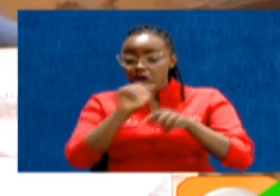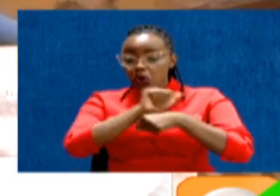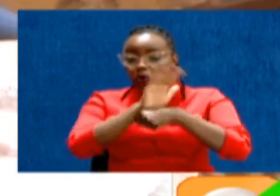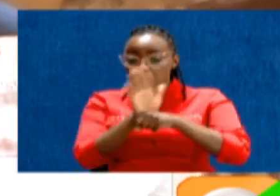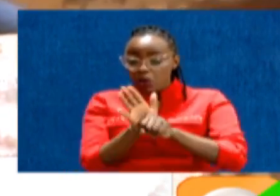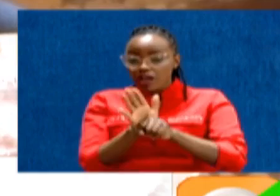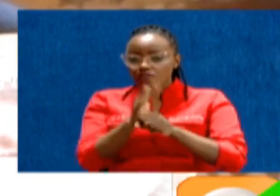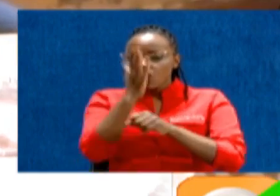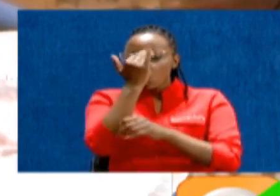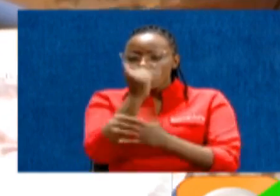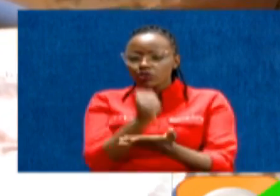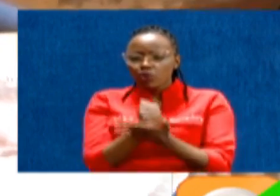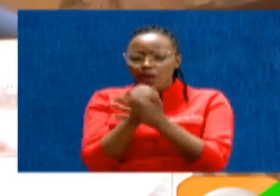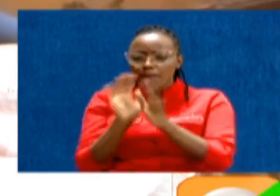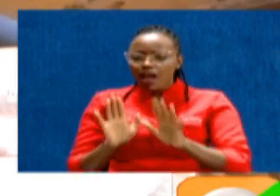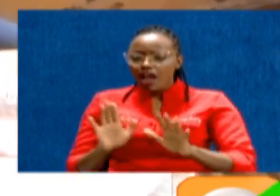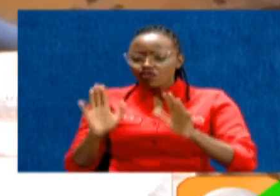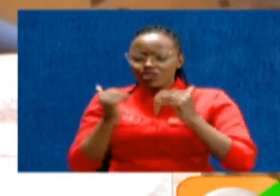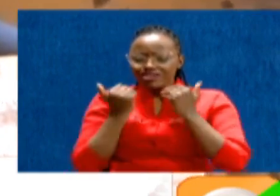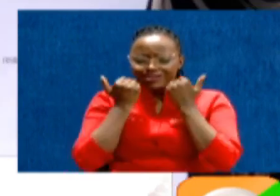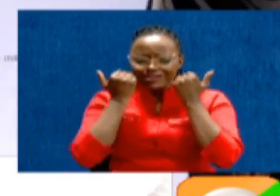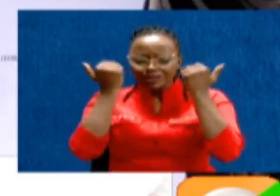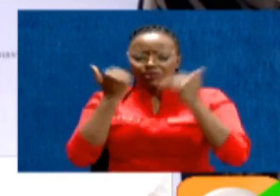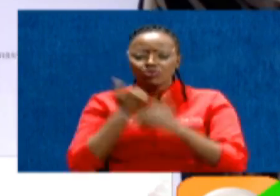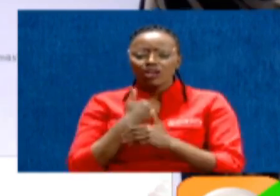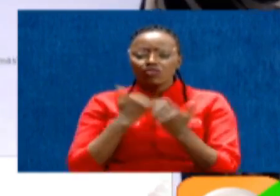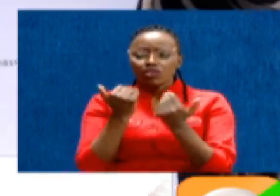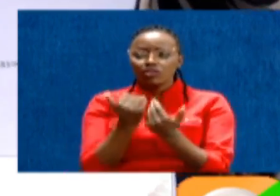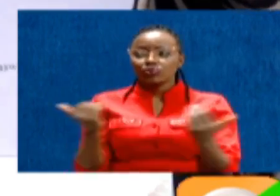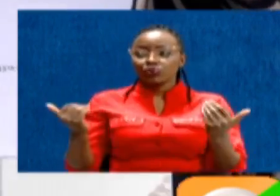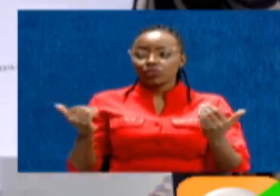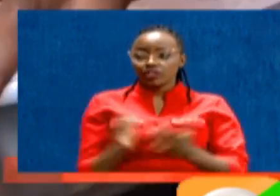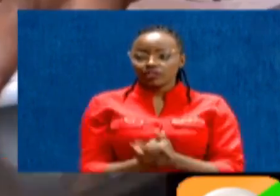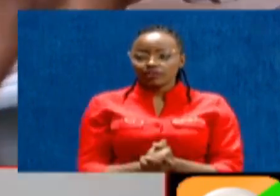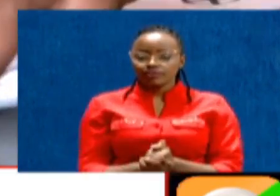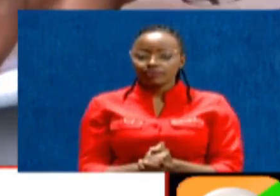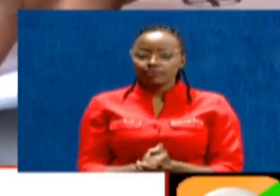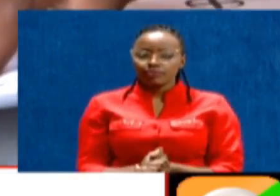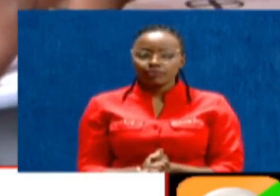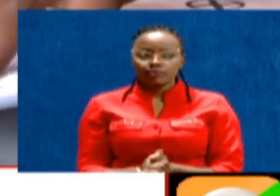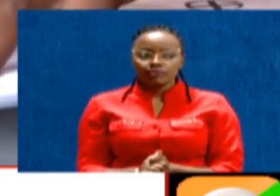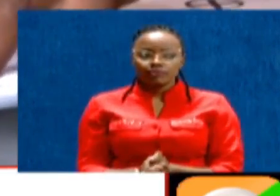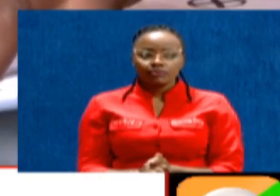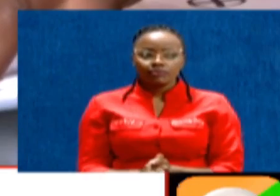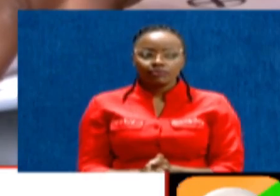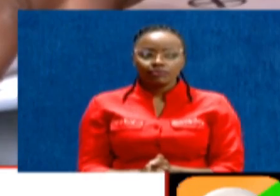help avoid cases of depression. Maryanne Nyambura, Citizen TV, Nakuru.